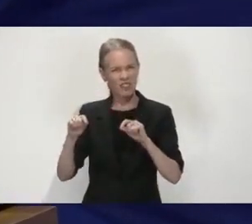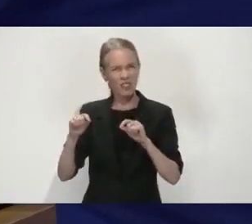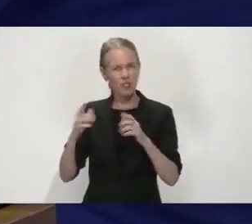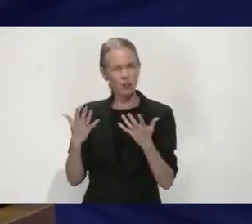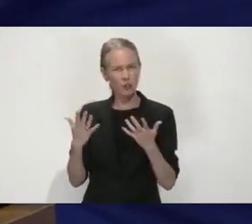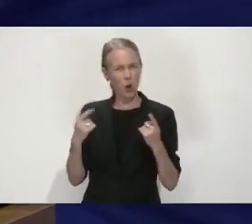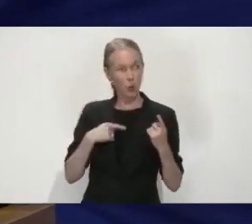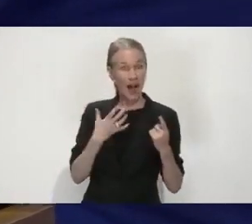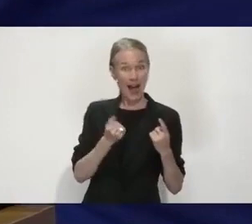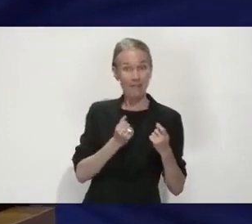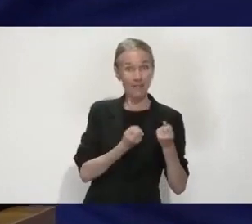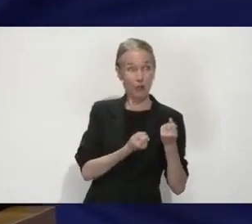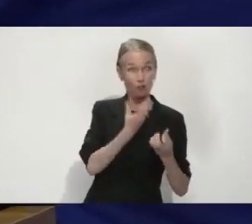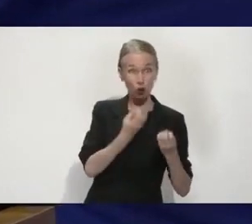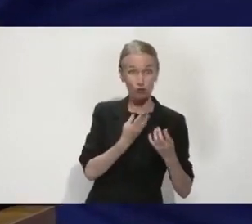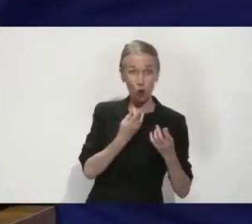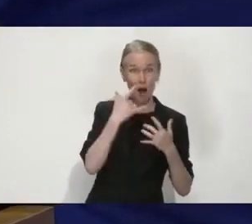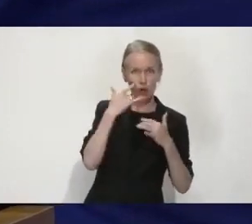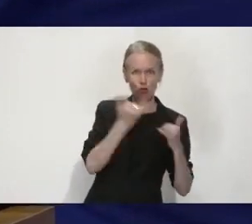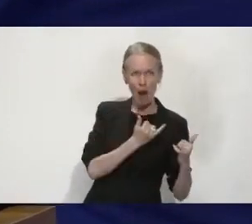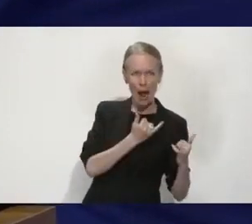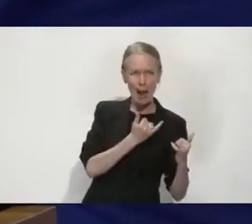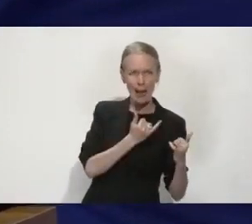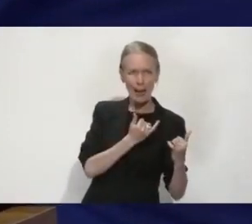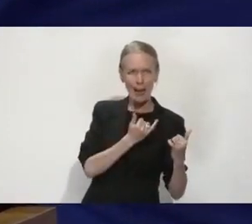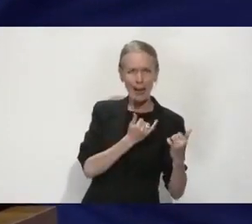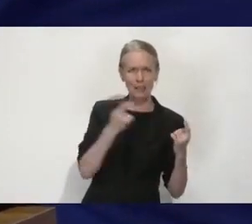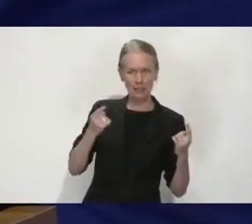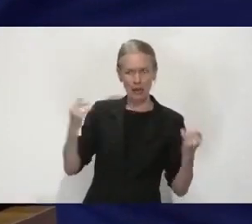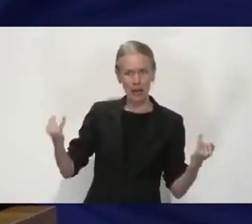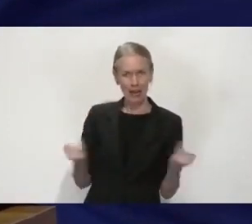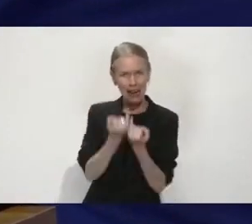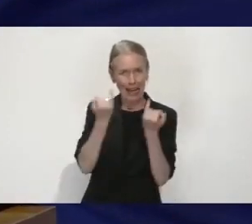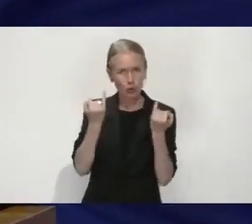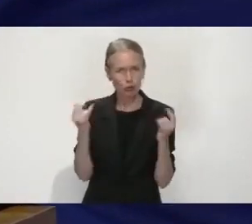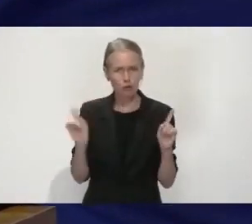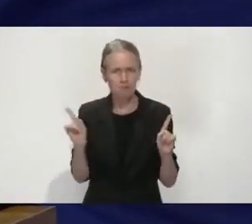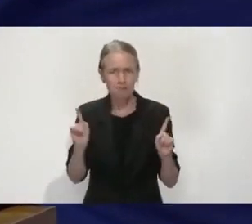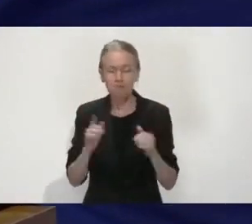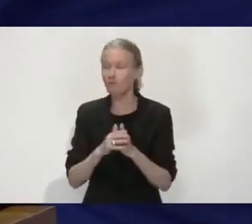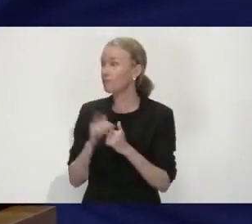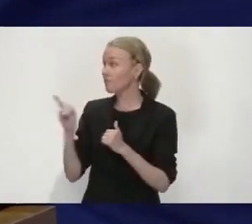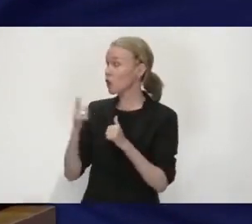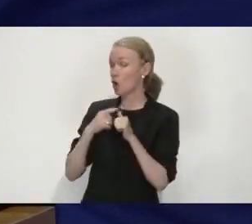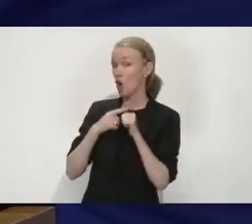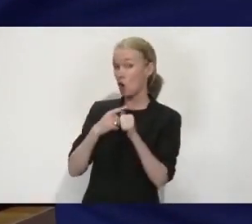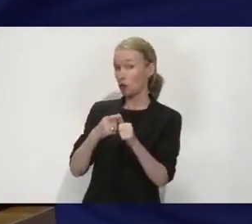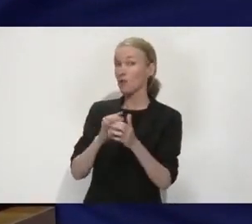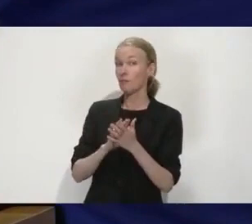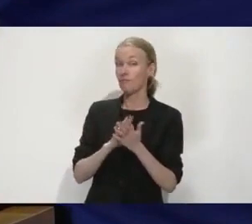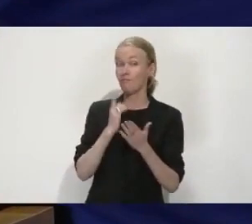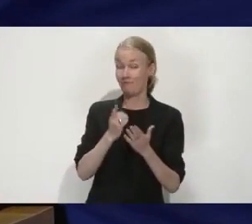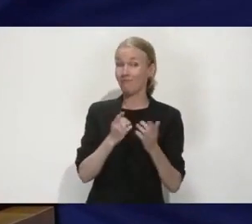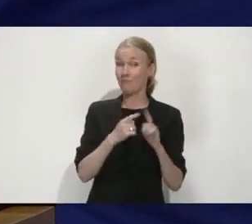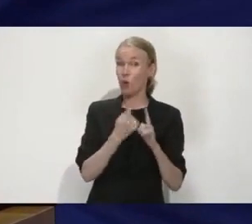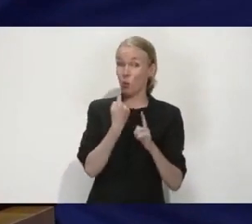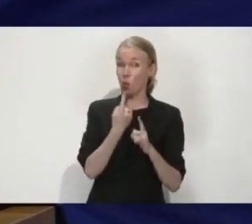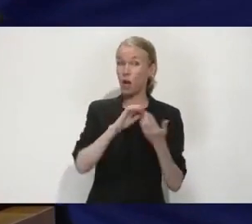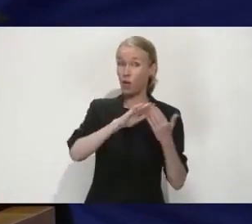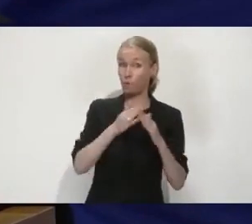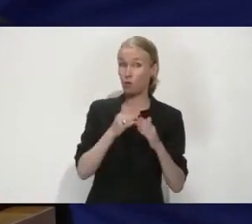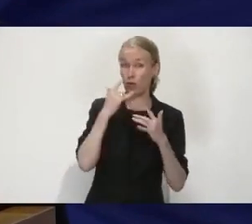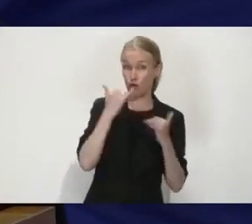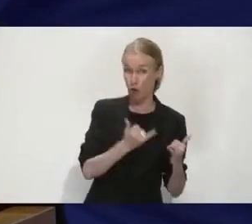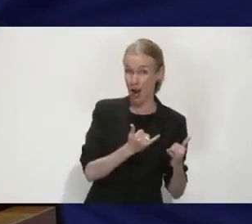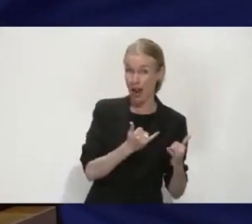So there's the community trial in Rotorua that Minister Whāpoi is in charge of in terms of how it might be used from a community level.